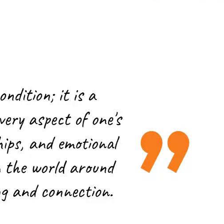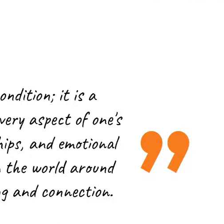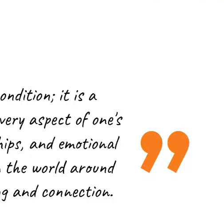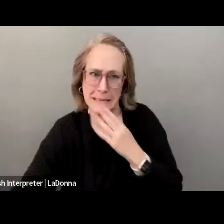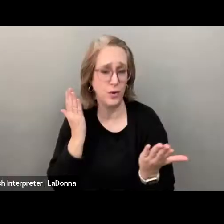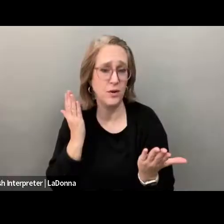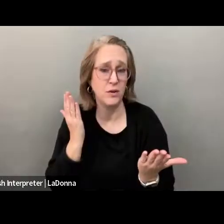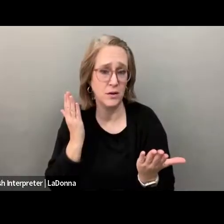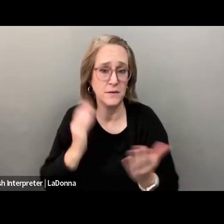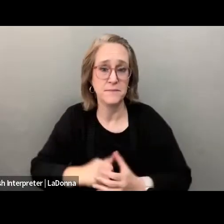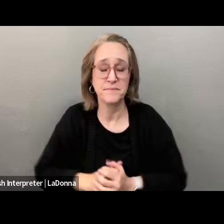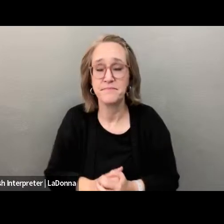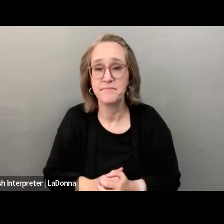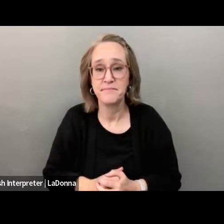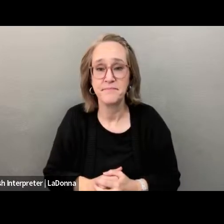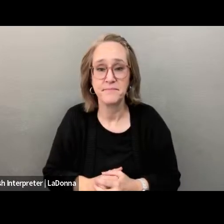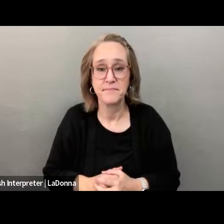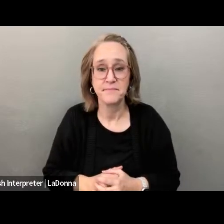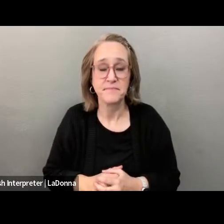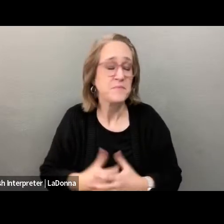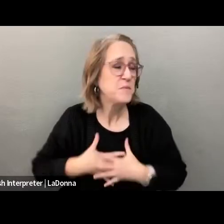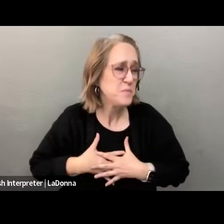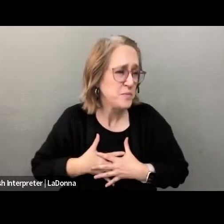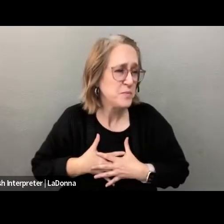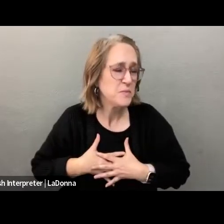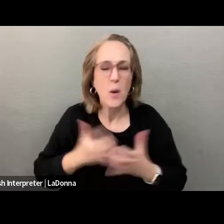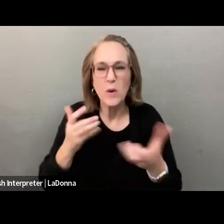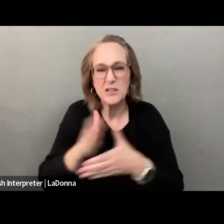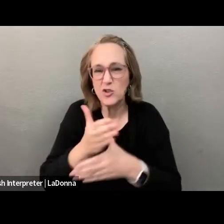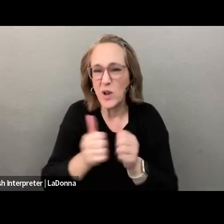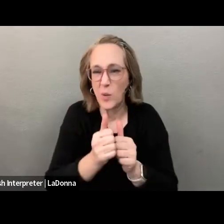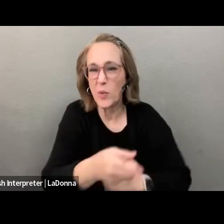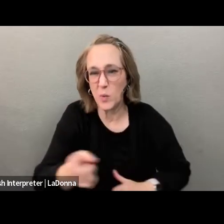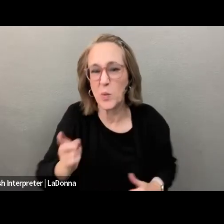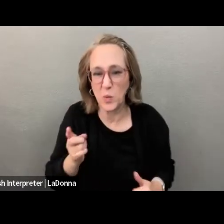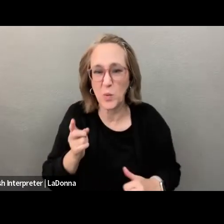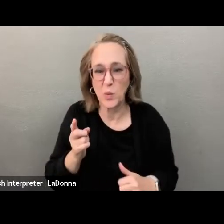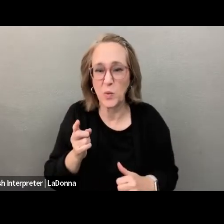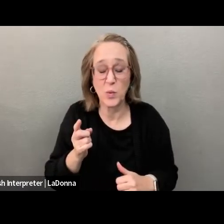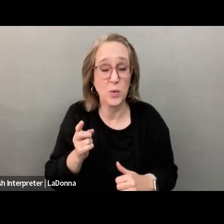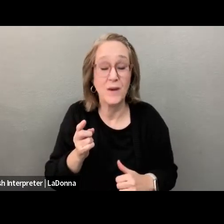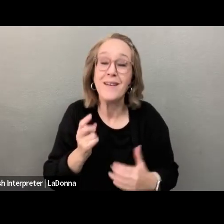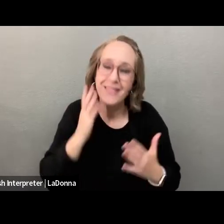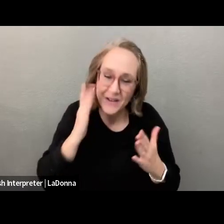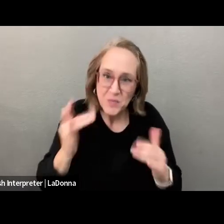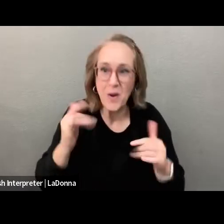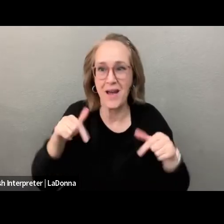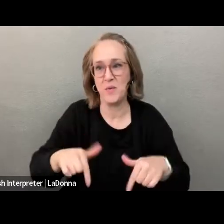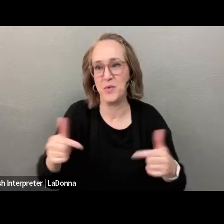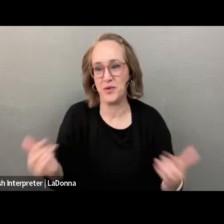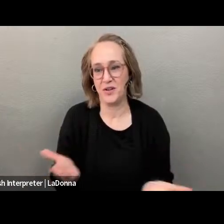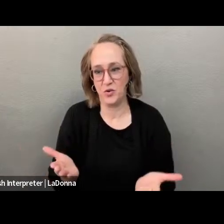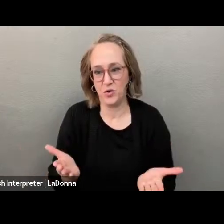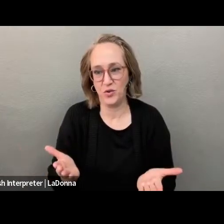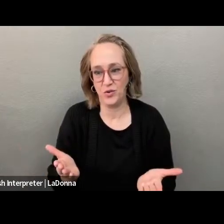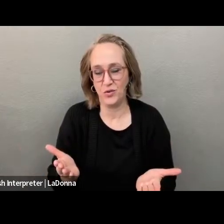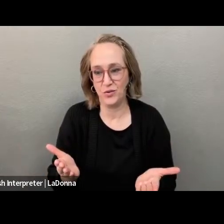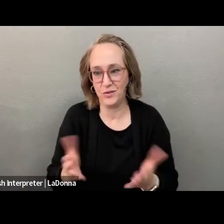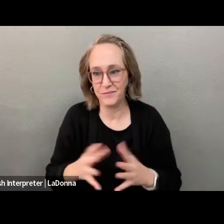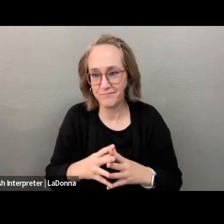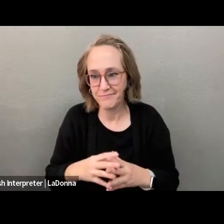connection. So I just wanted to share that, because that is why we're all here, and